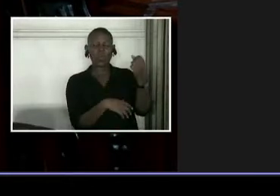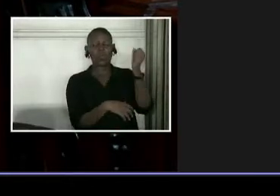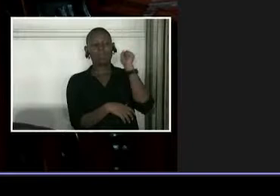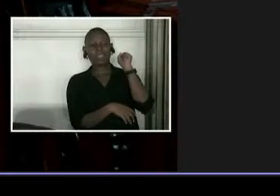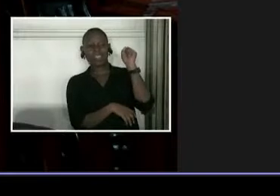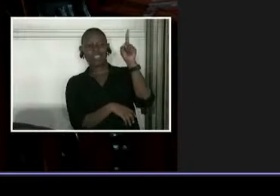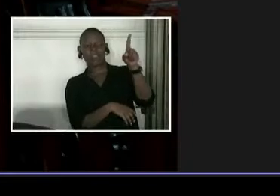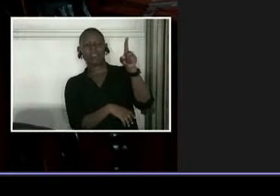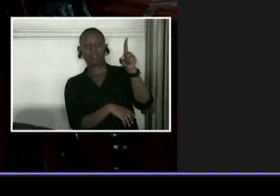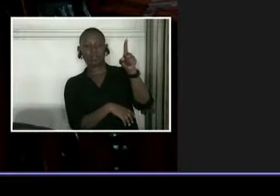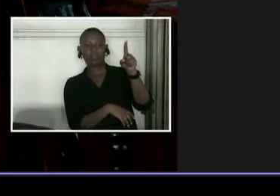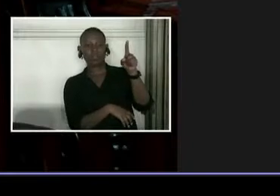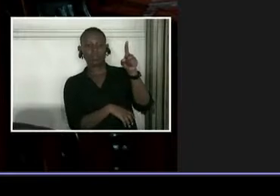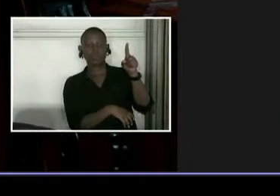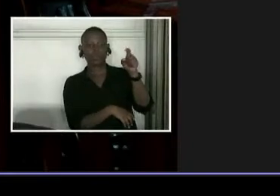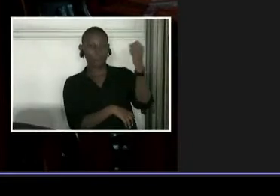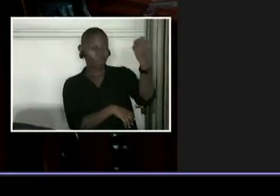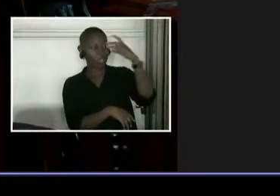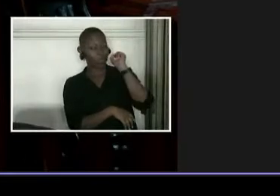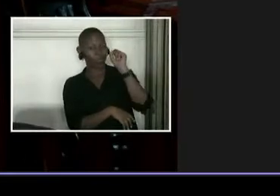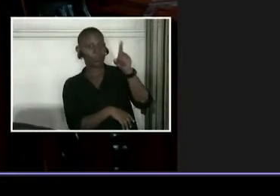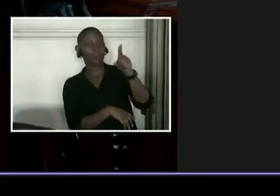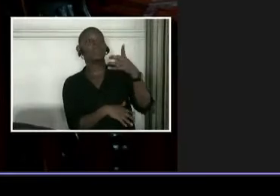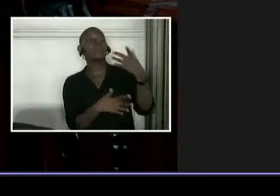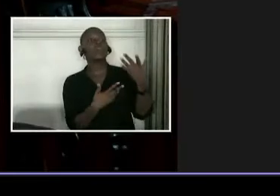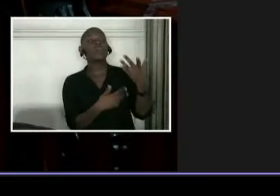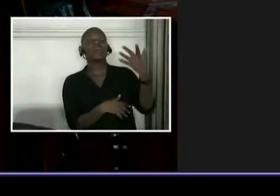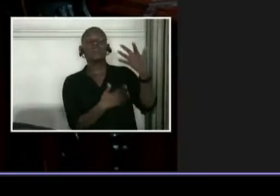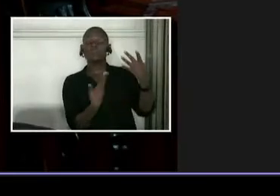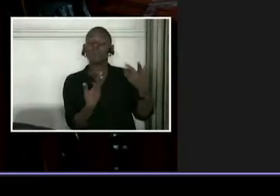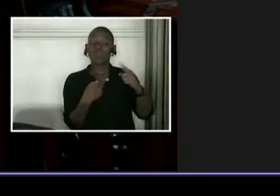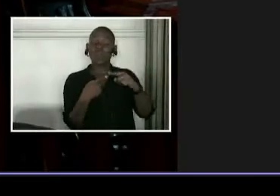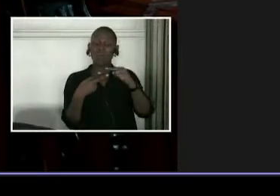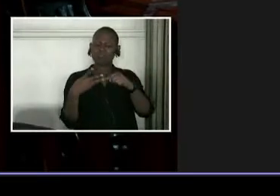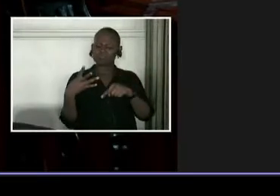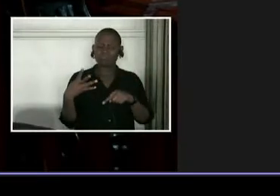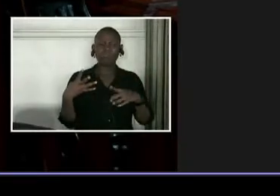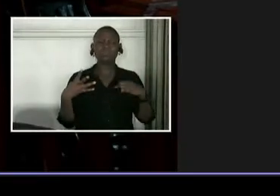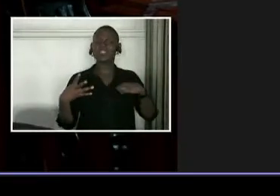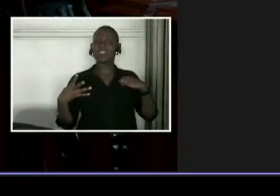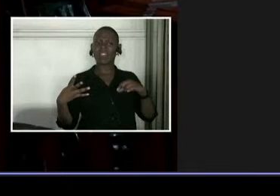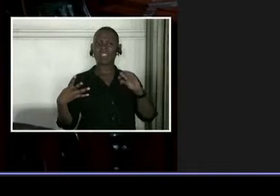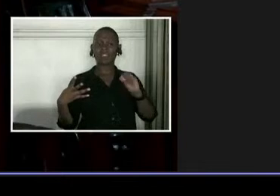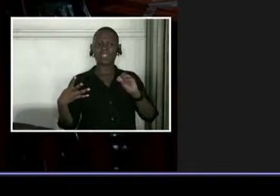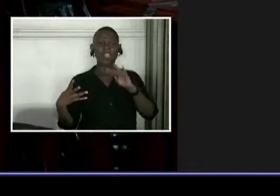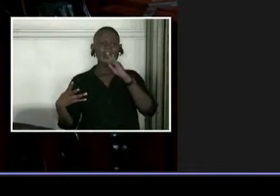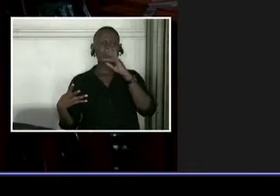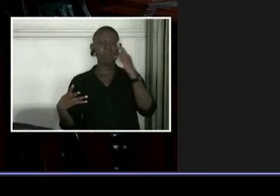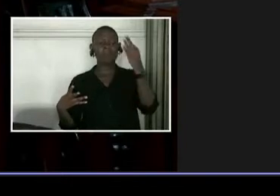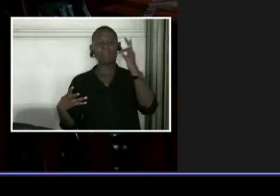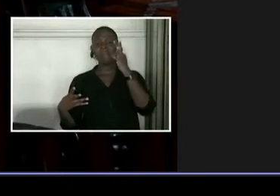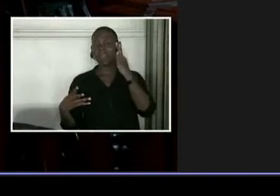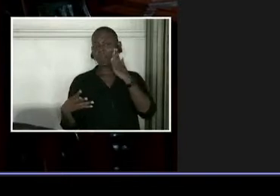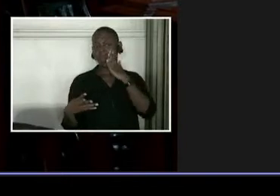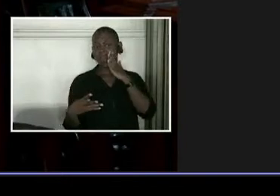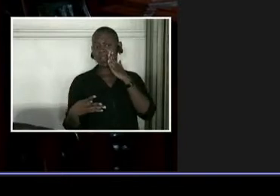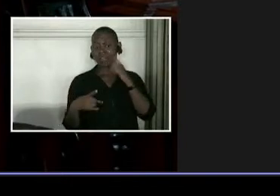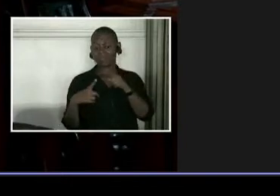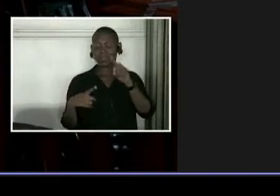Ilembe, Kingcetshwayo, Mzinyathi, Thukela, Umgungundlovu district municipalities in late January and February from